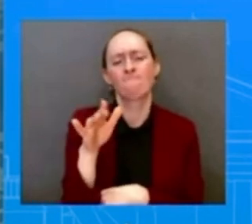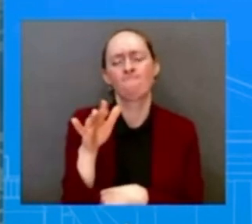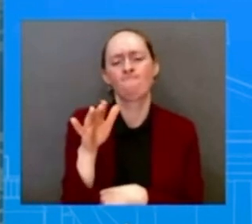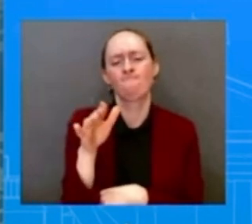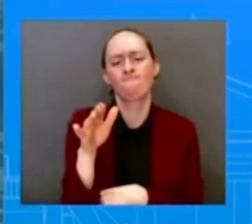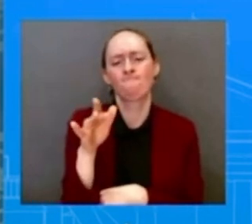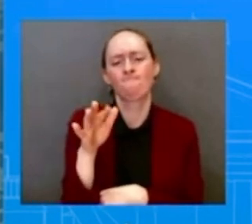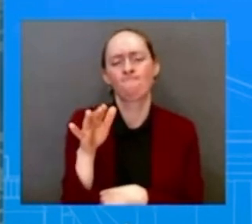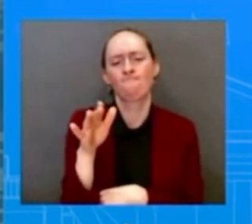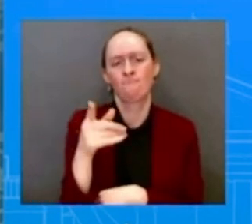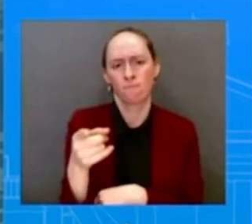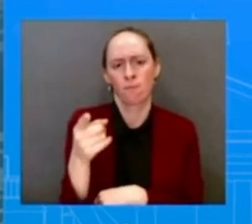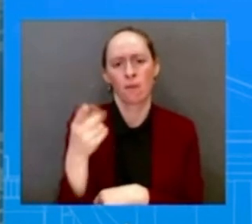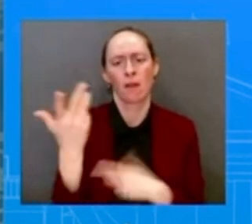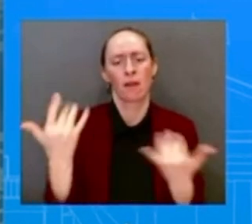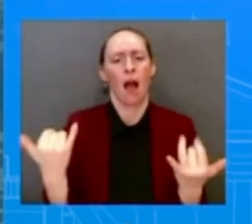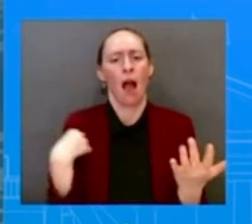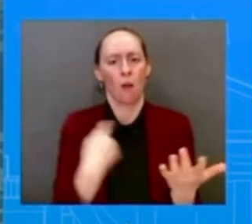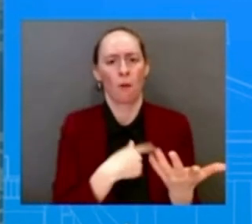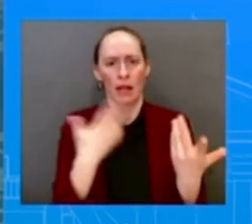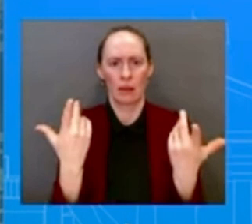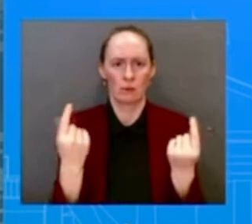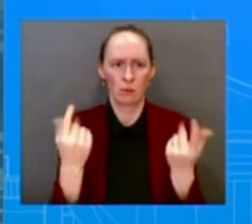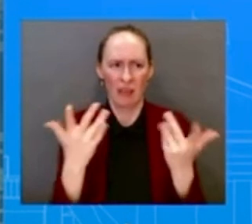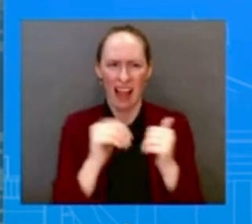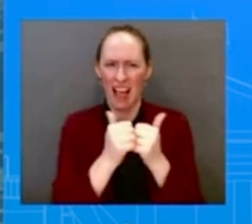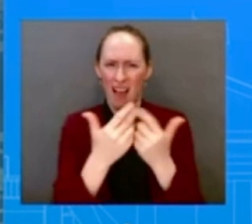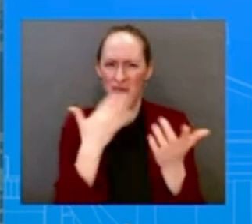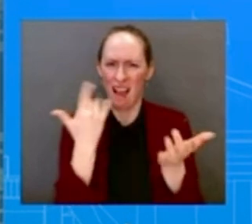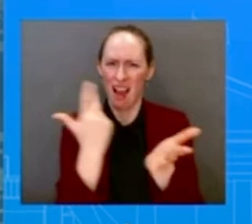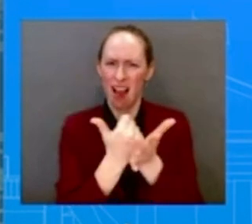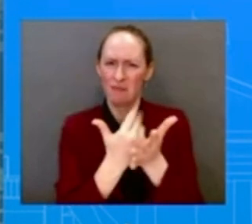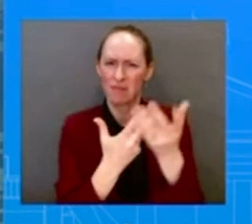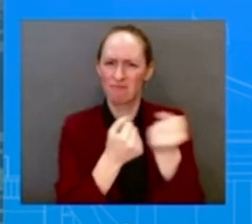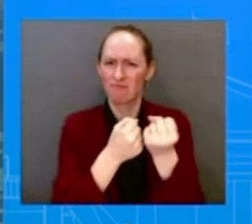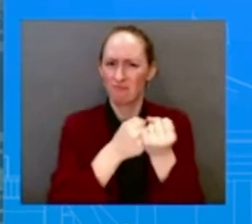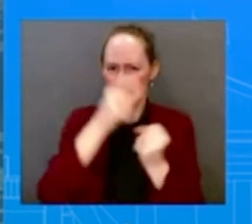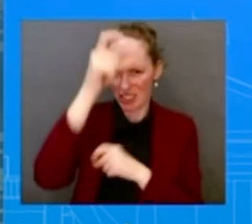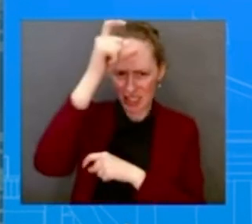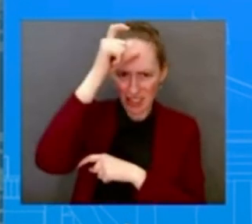in the wake of those devastating earthquakes. We are ramping up our assistance